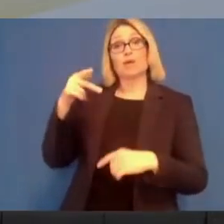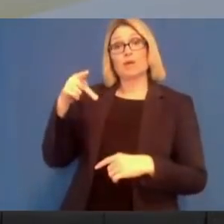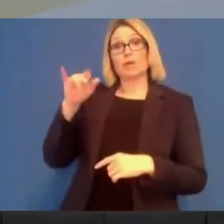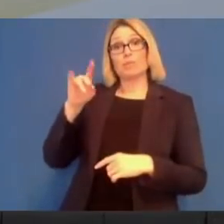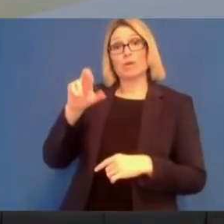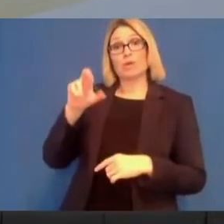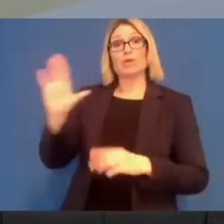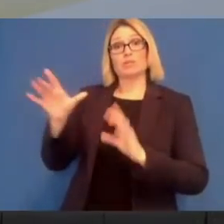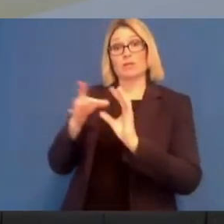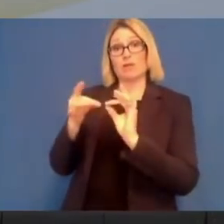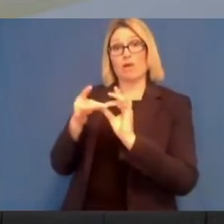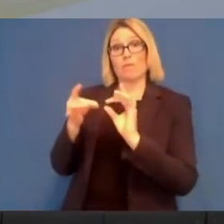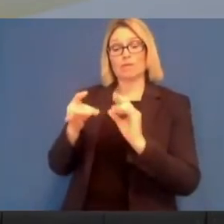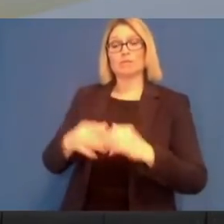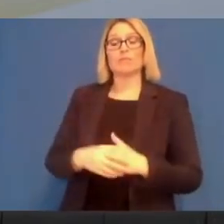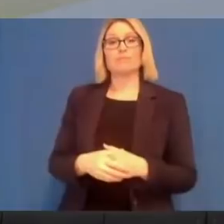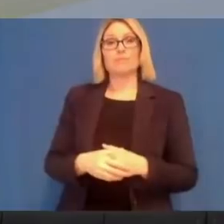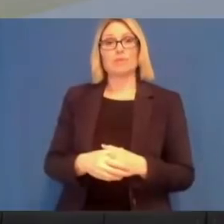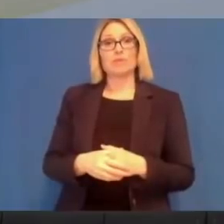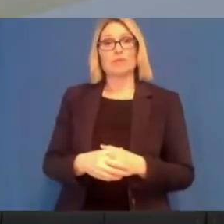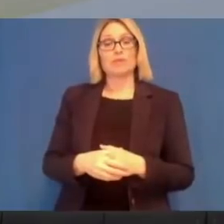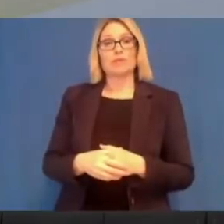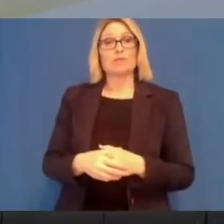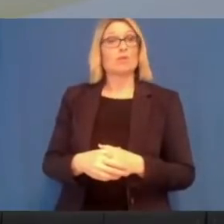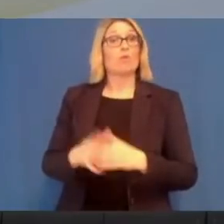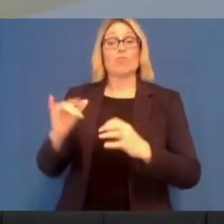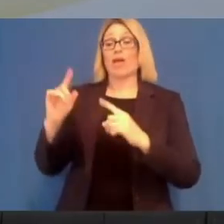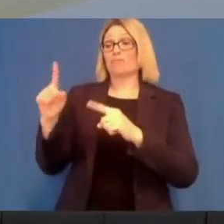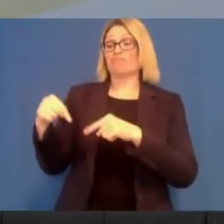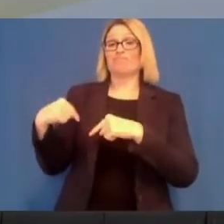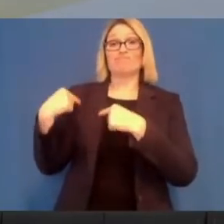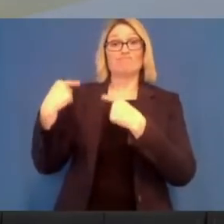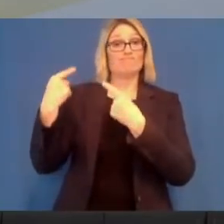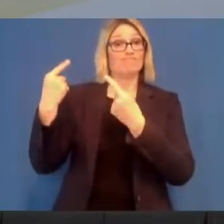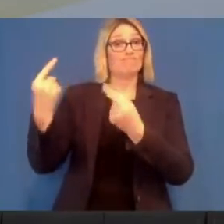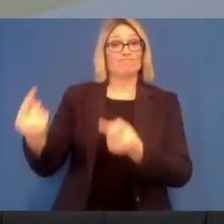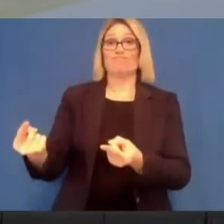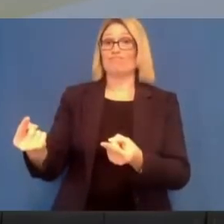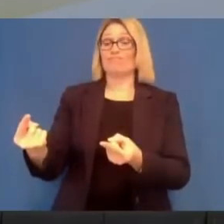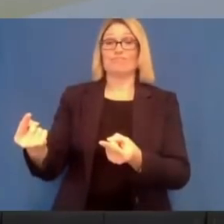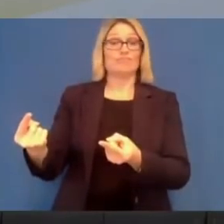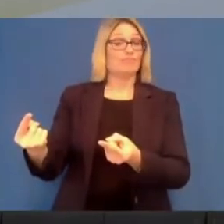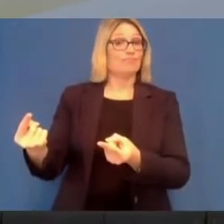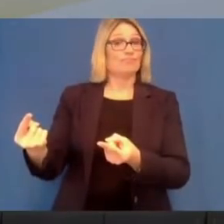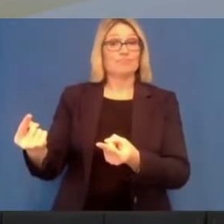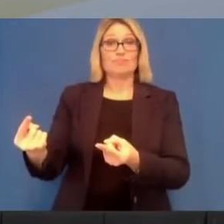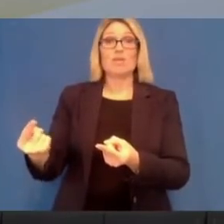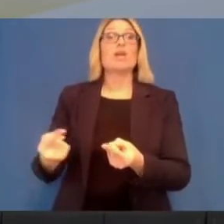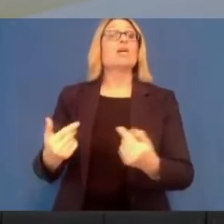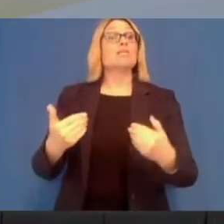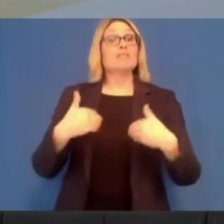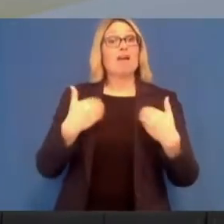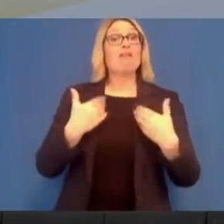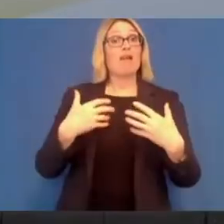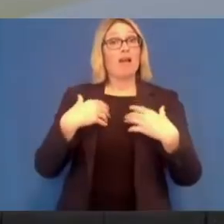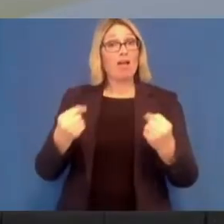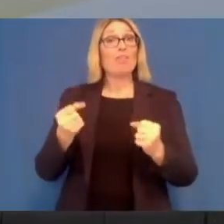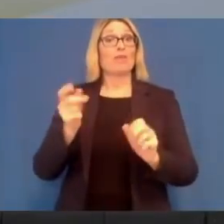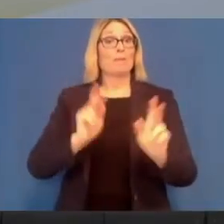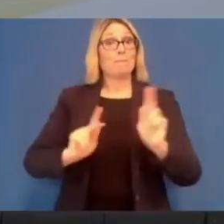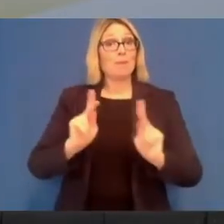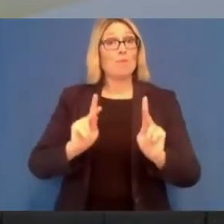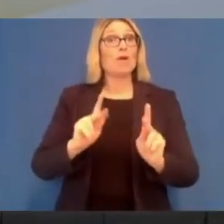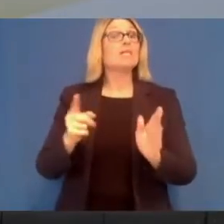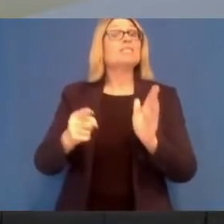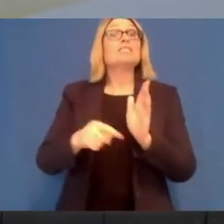I think we've said all the way along, and I think particularly in otherwise young, healthy people, sometimes the